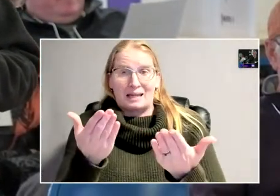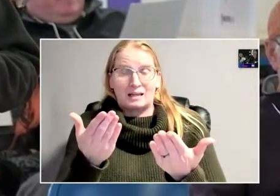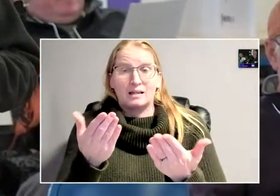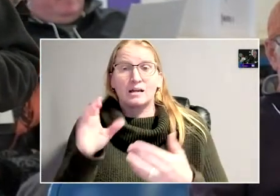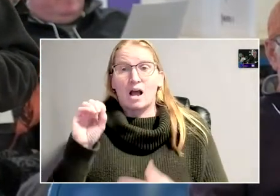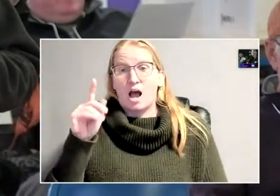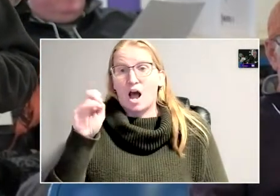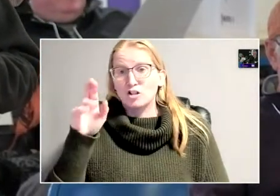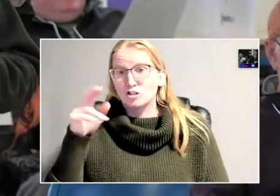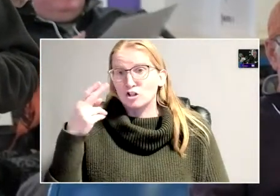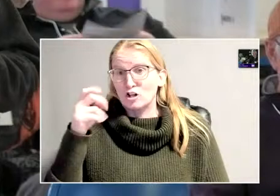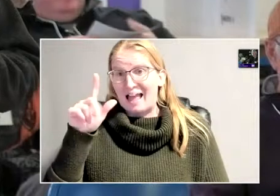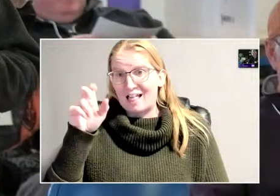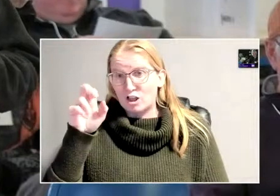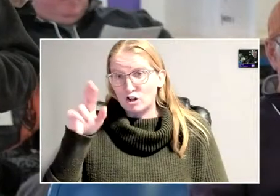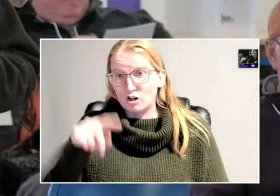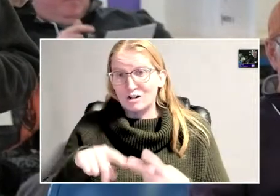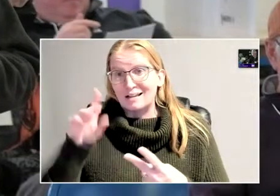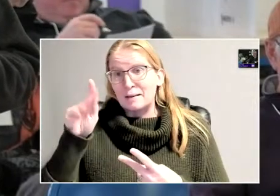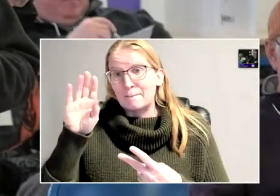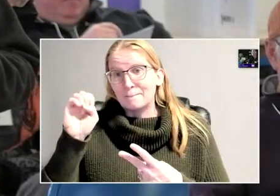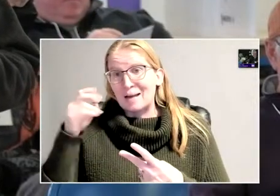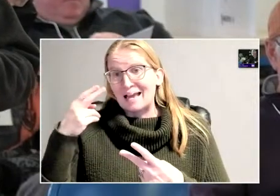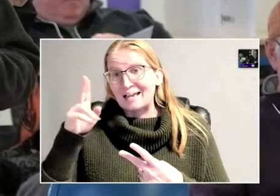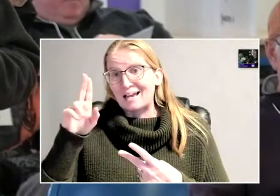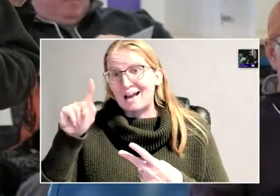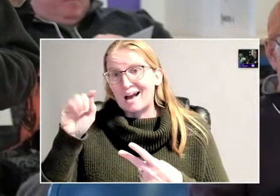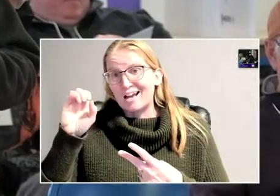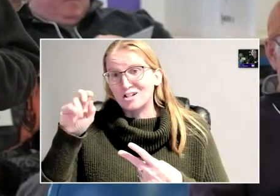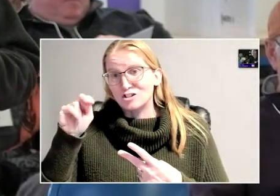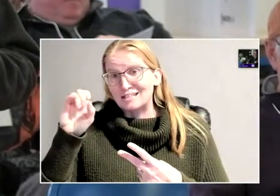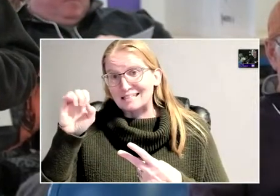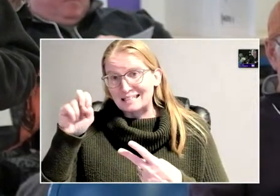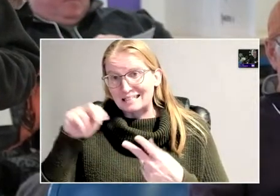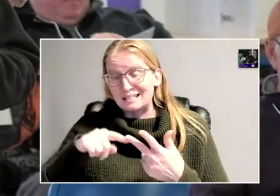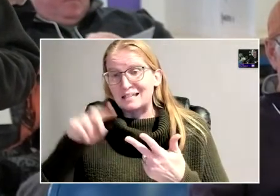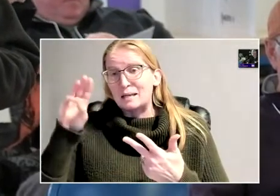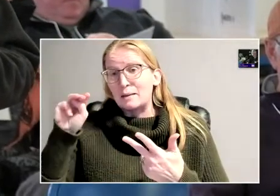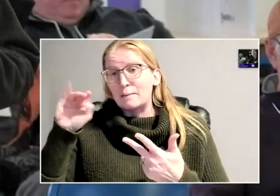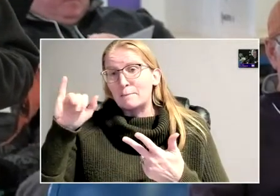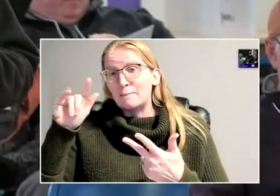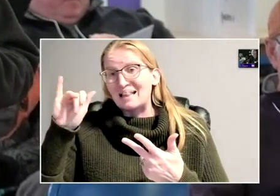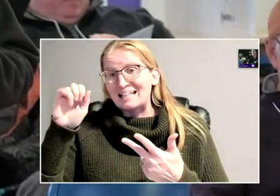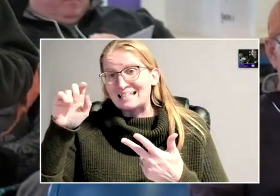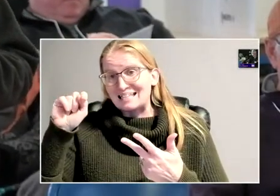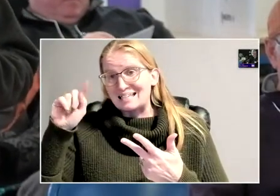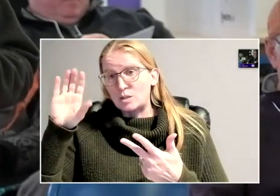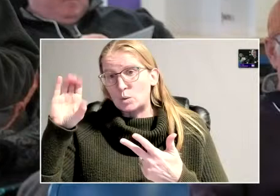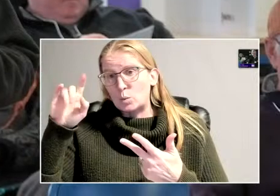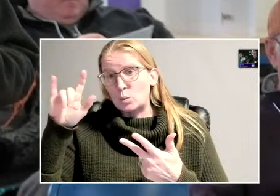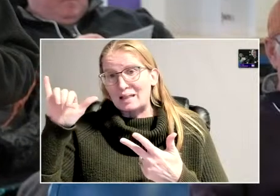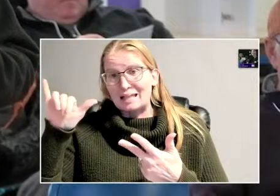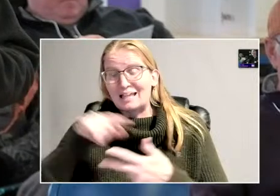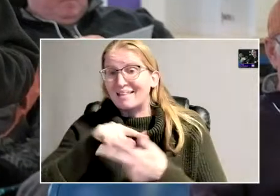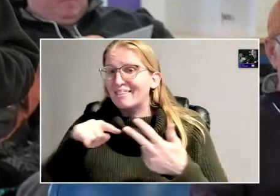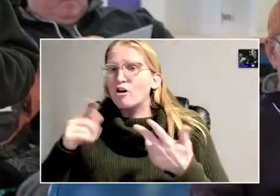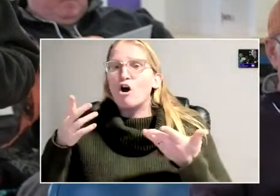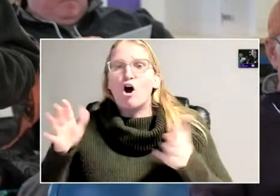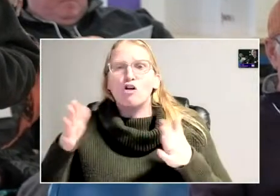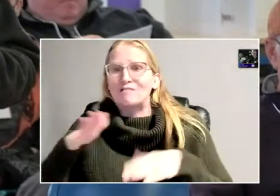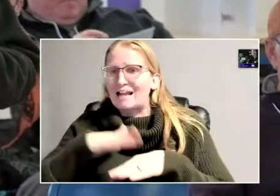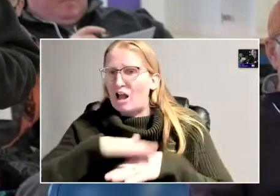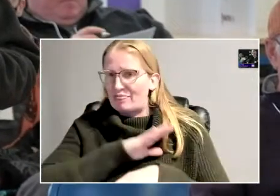Mike Hutcherson and millison Coy and they would be reelected to the committee I also